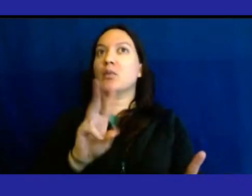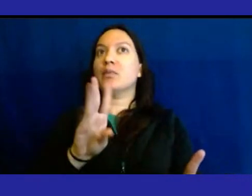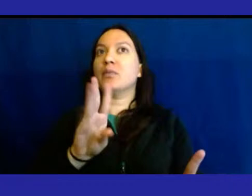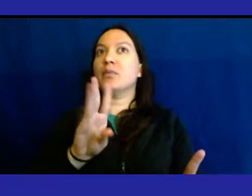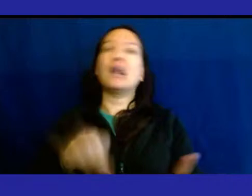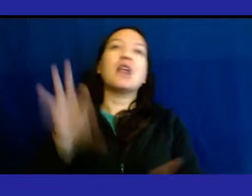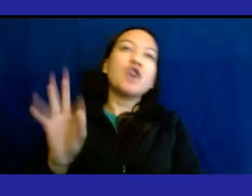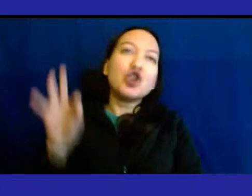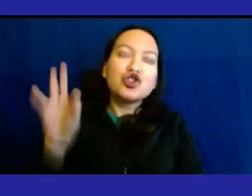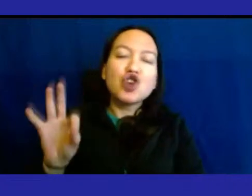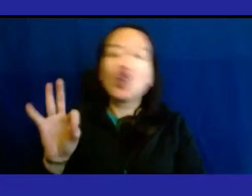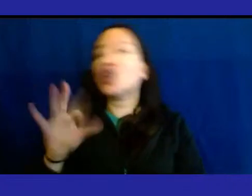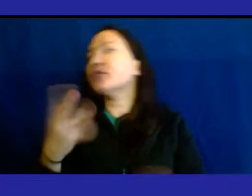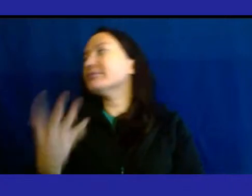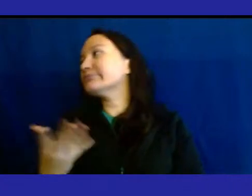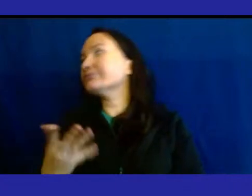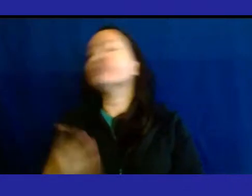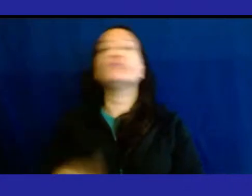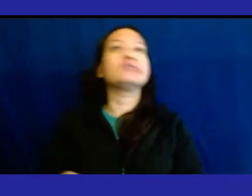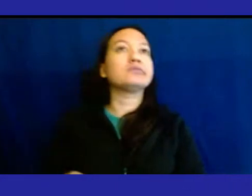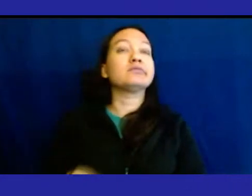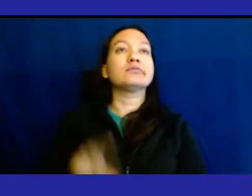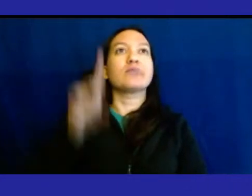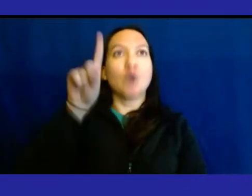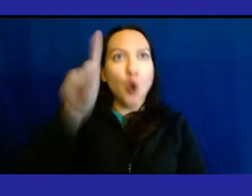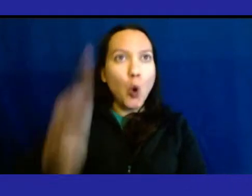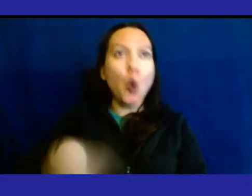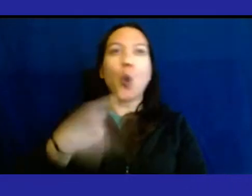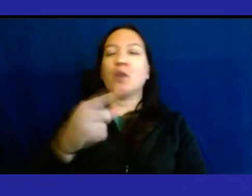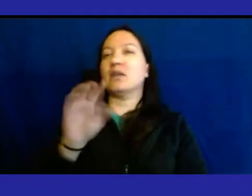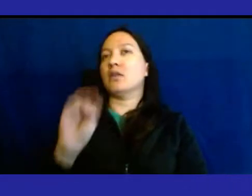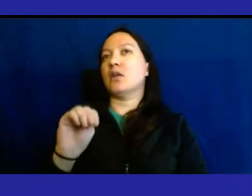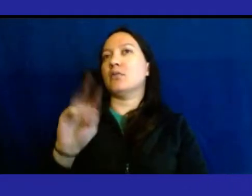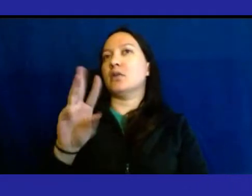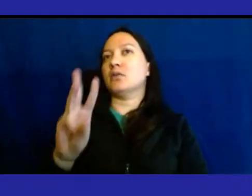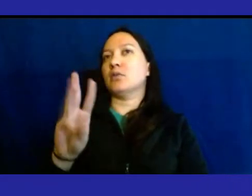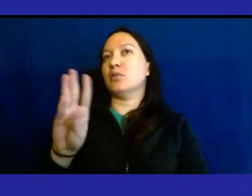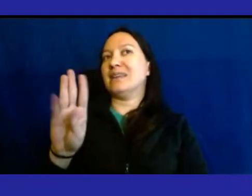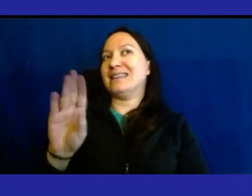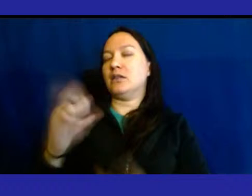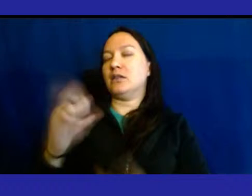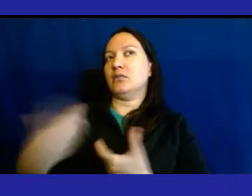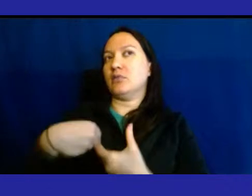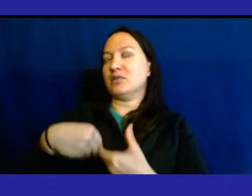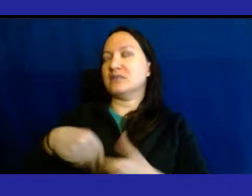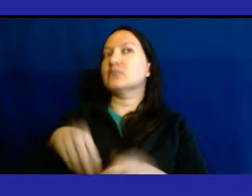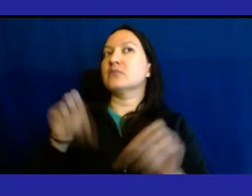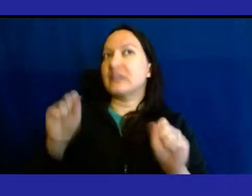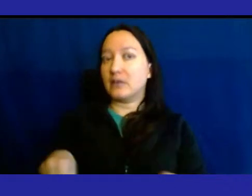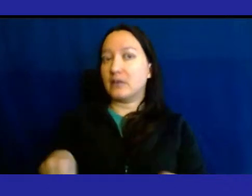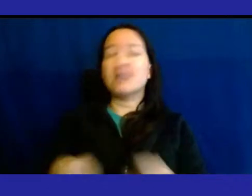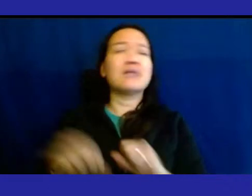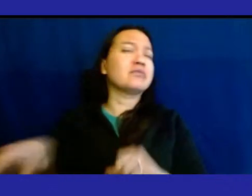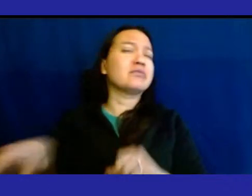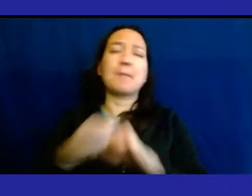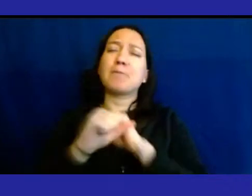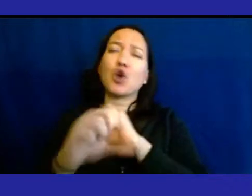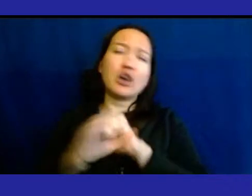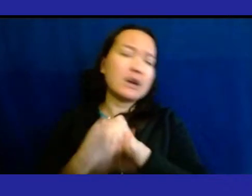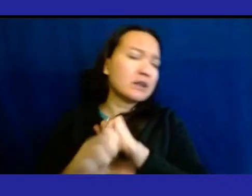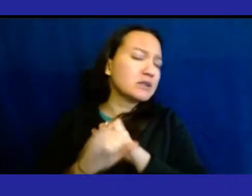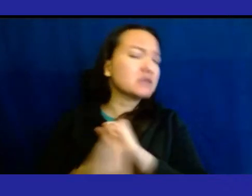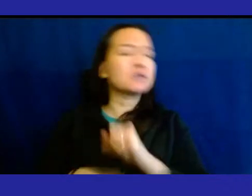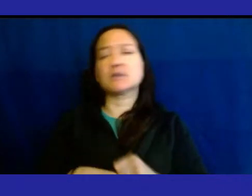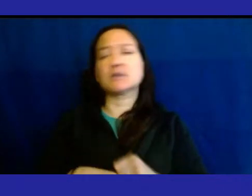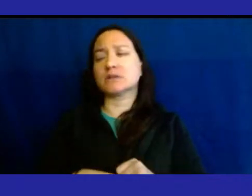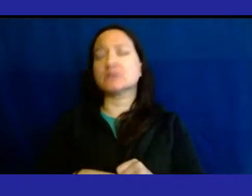furniture, we say only MWBEs can participate in that space. Same thing with marketing and advertising,